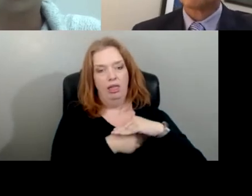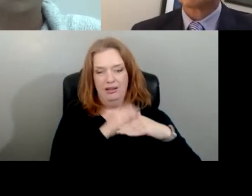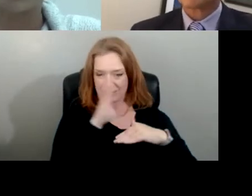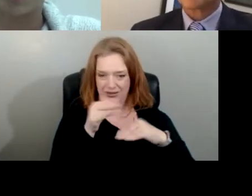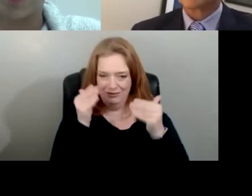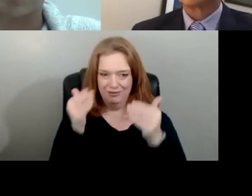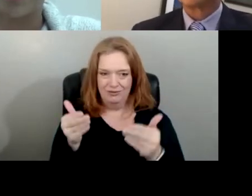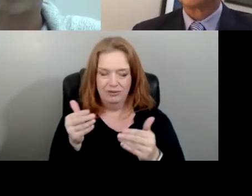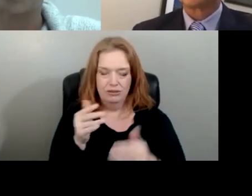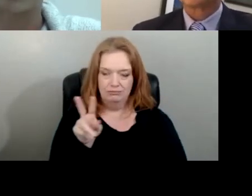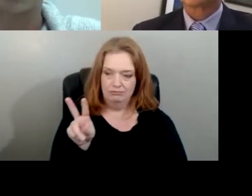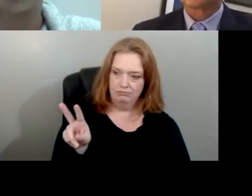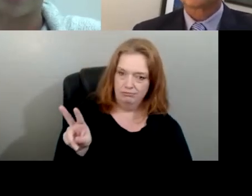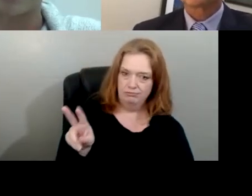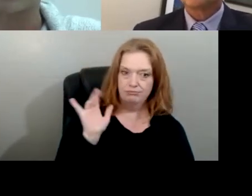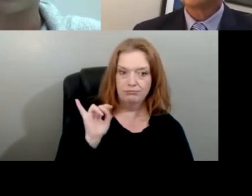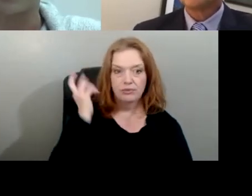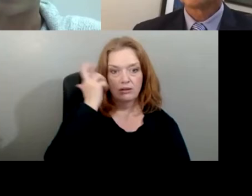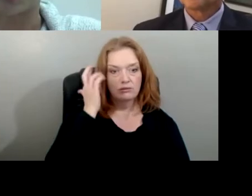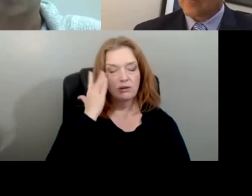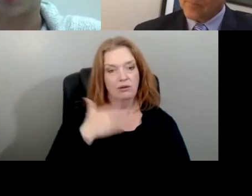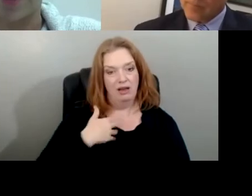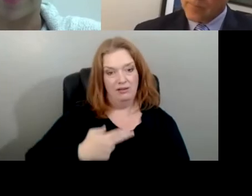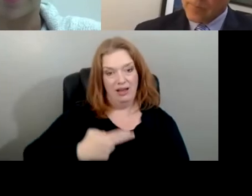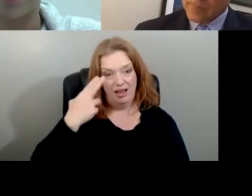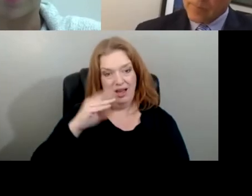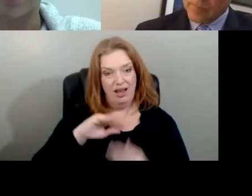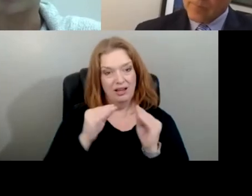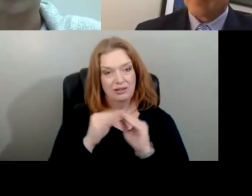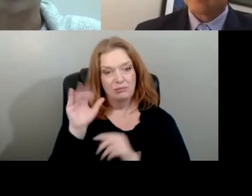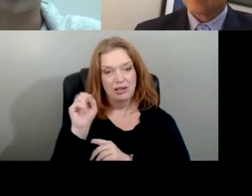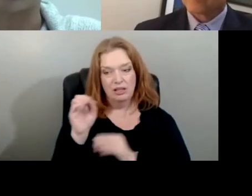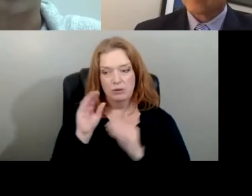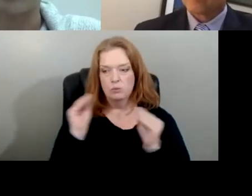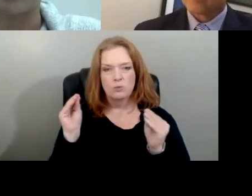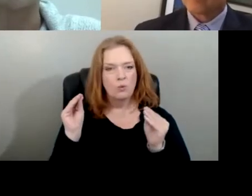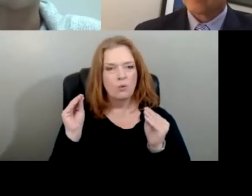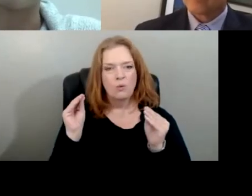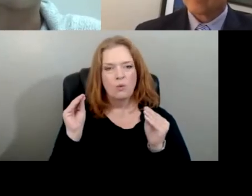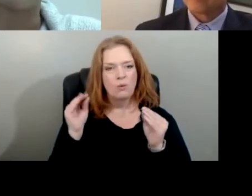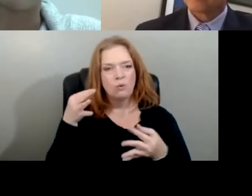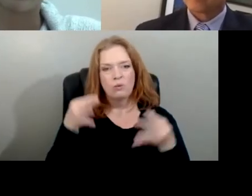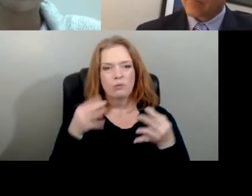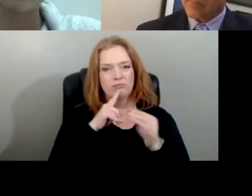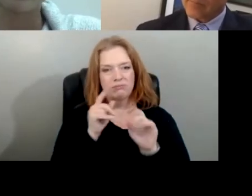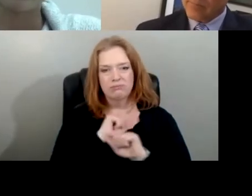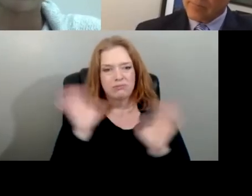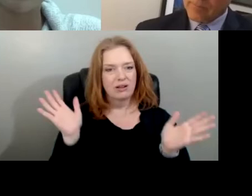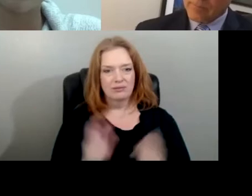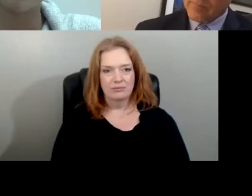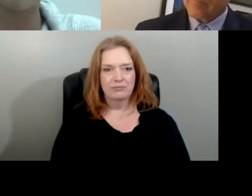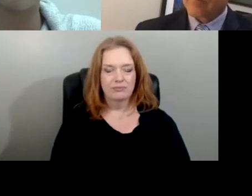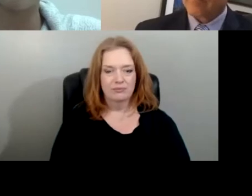is the reasoning why we end up with such high cases and they just go untried. So I just wanted to share that piece. Thank you. That's the